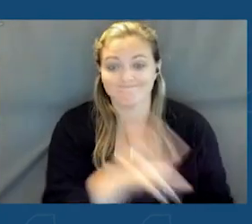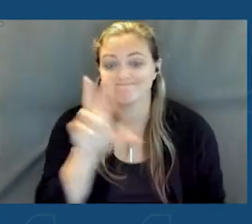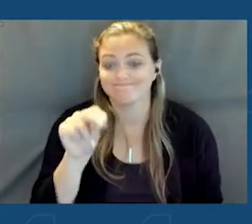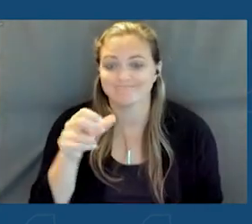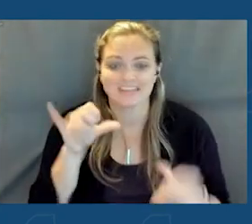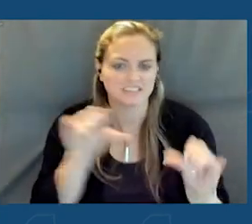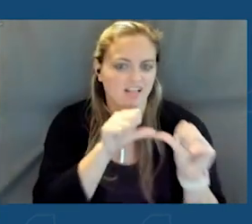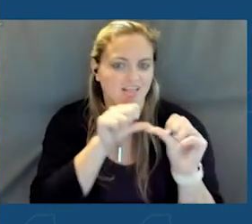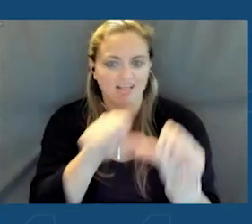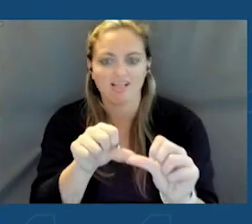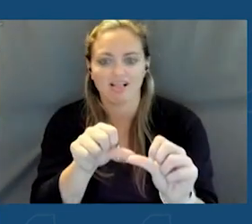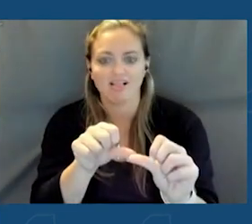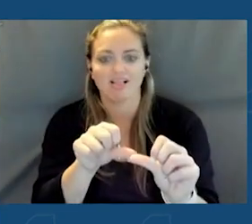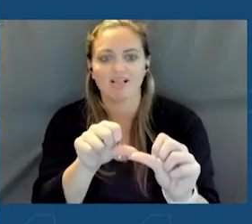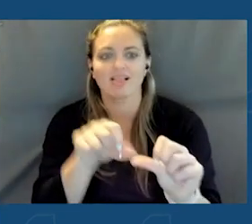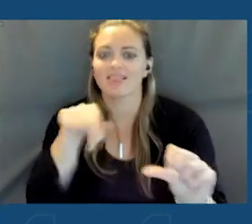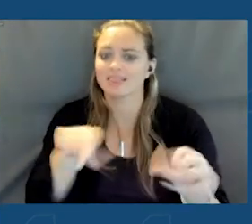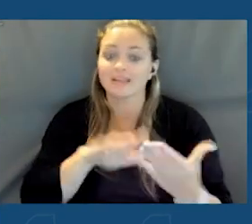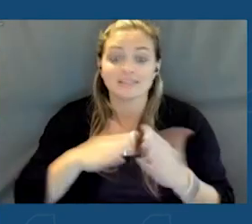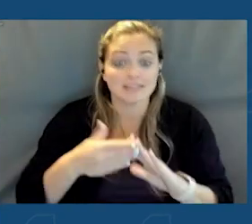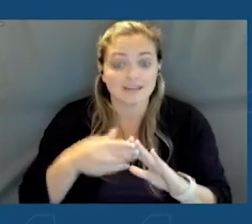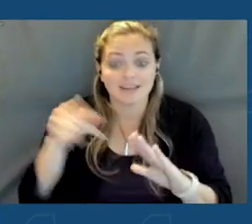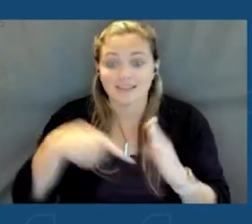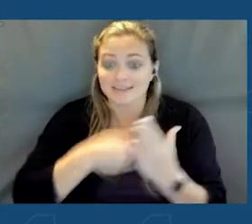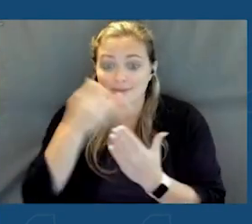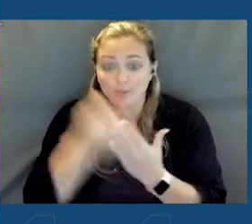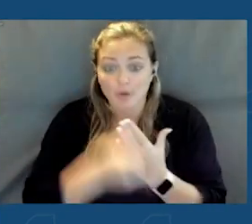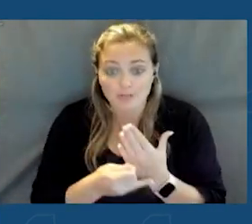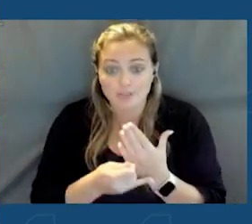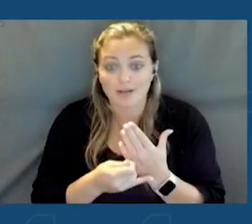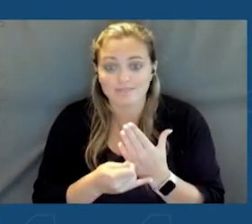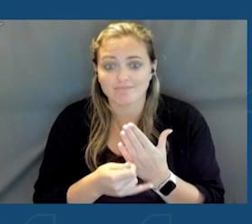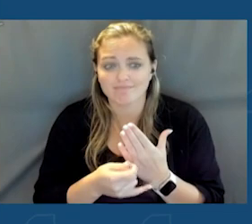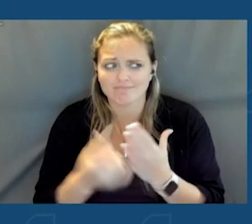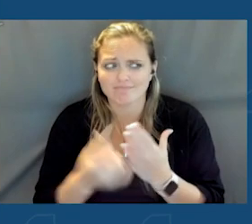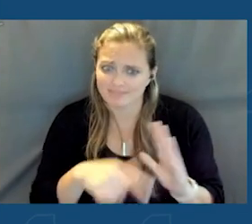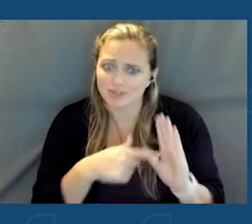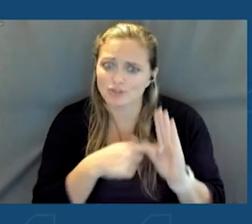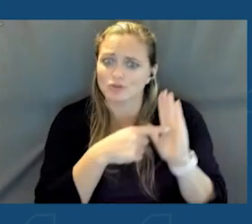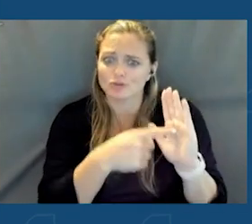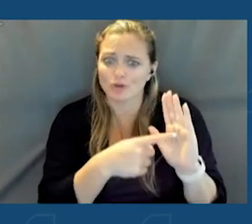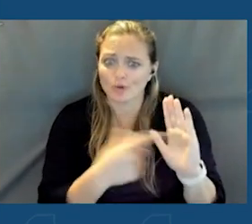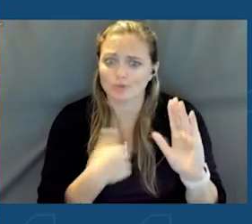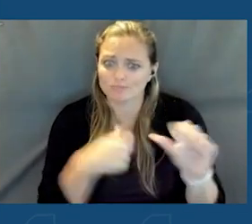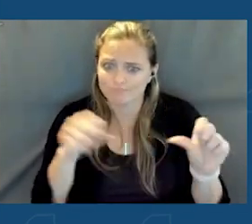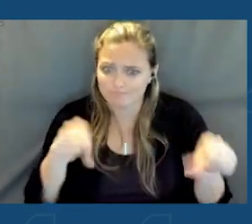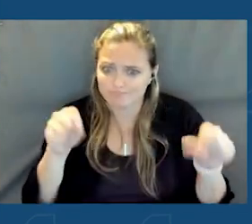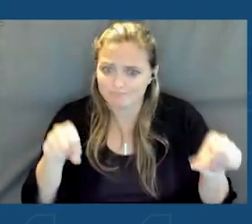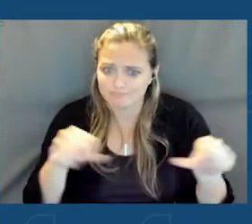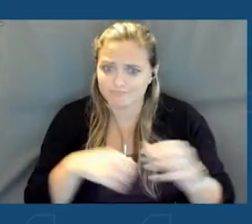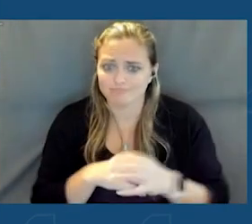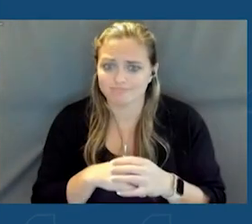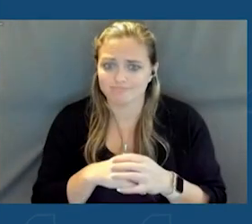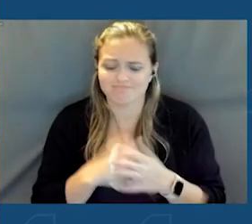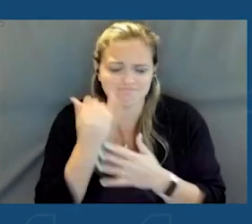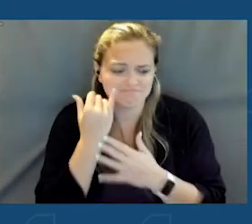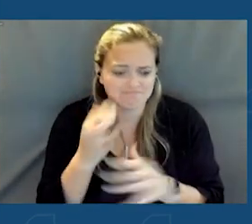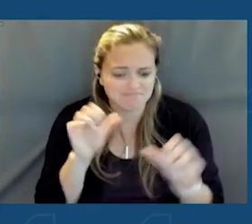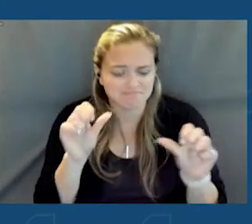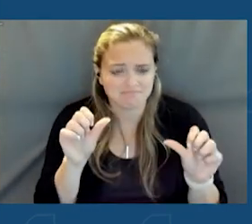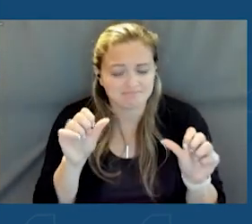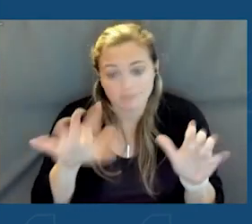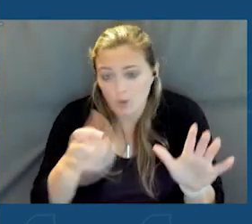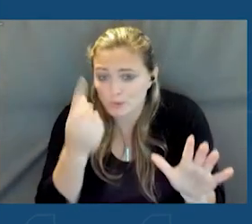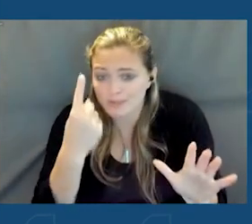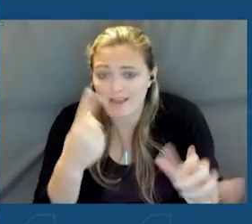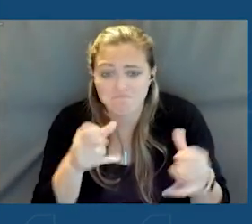city and this project is what shows the ability that as long as you could, it's okay to get knocked